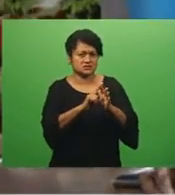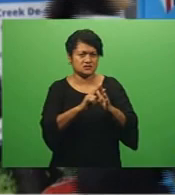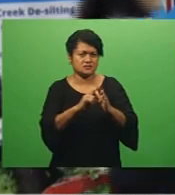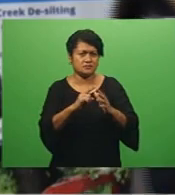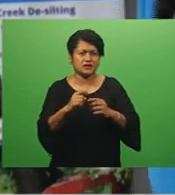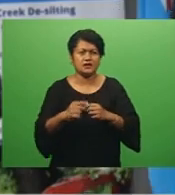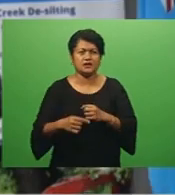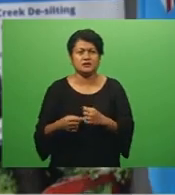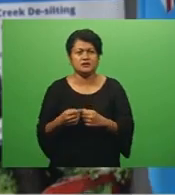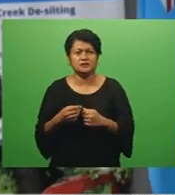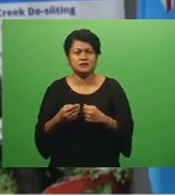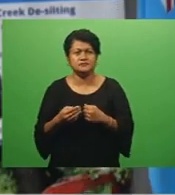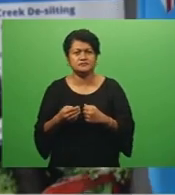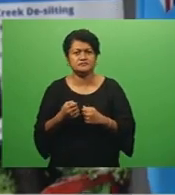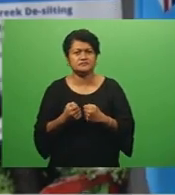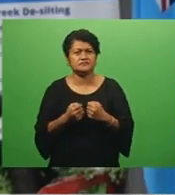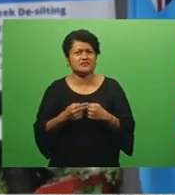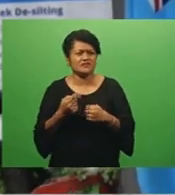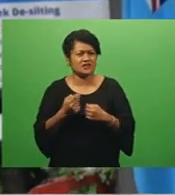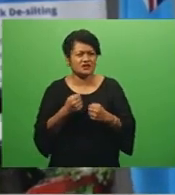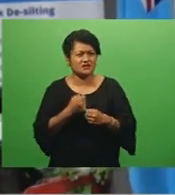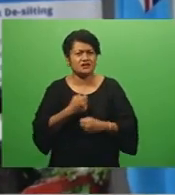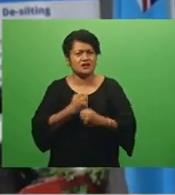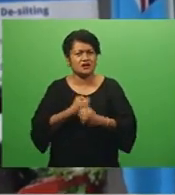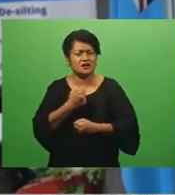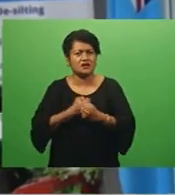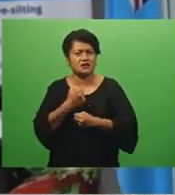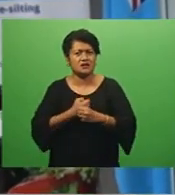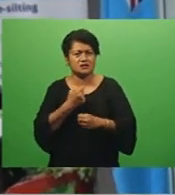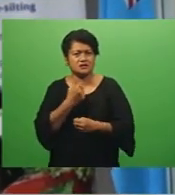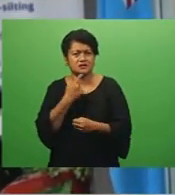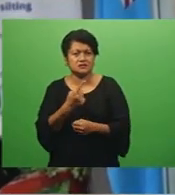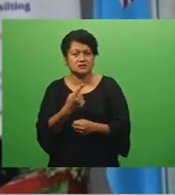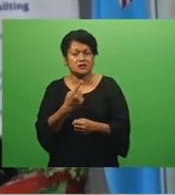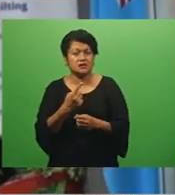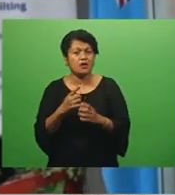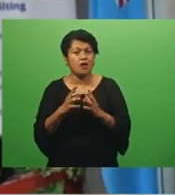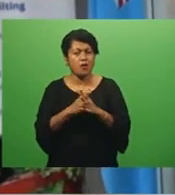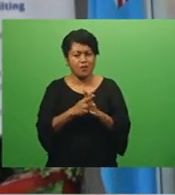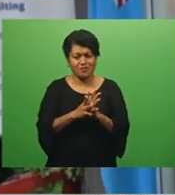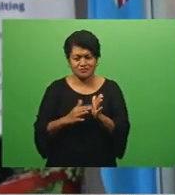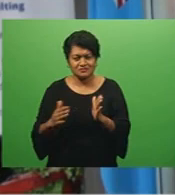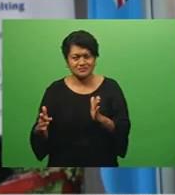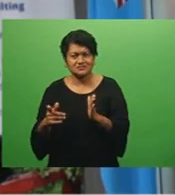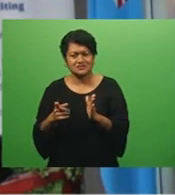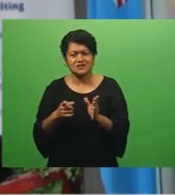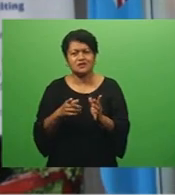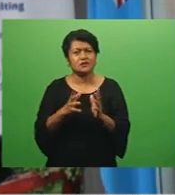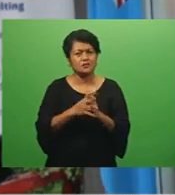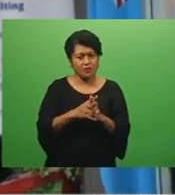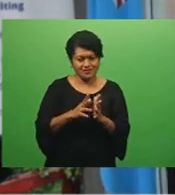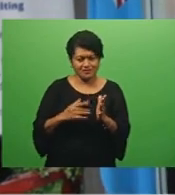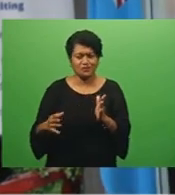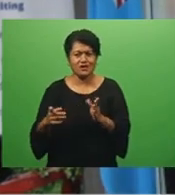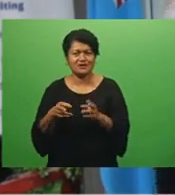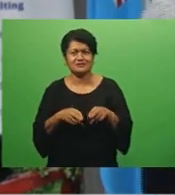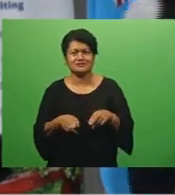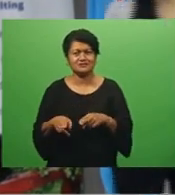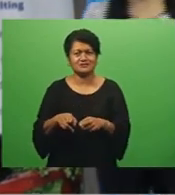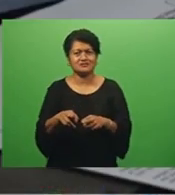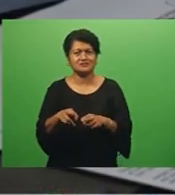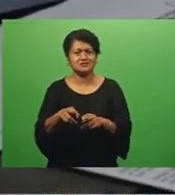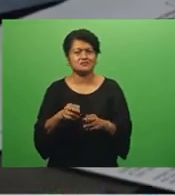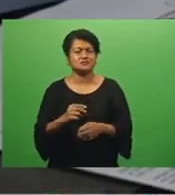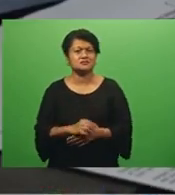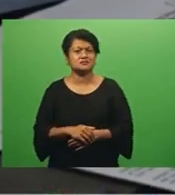China Yongan Group will be desilting the Nambukavesi, Wainimbuka and the Wainandoi rivers. Minister Dr. Mahendra Reddy says the ministry